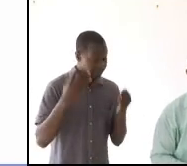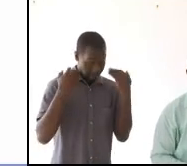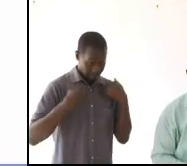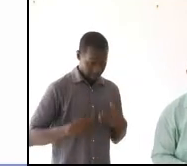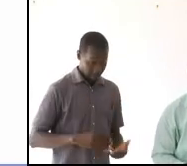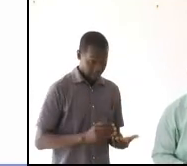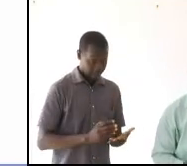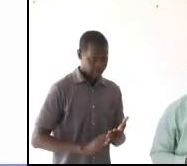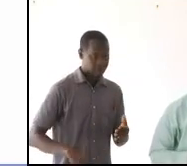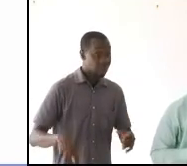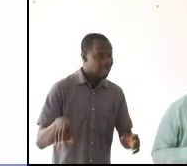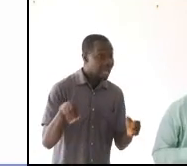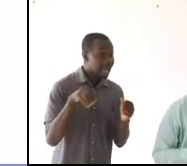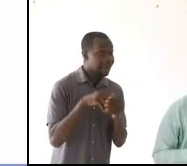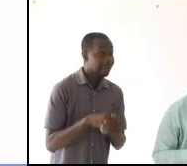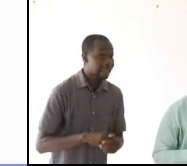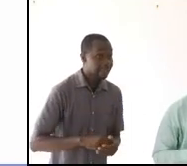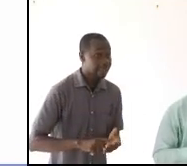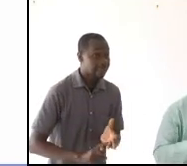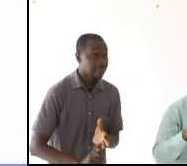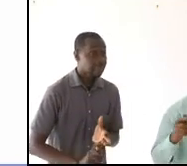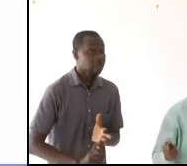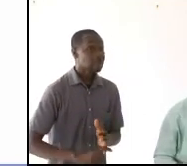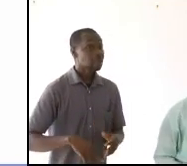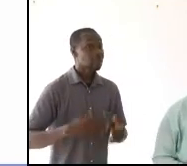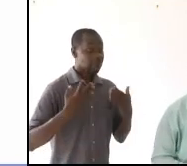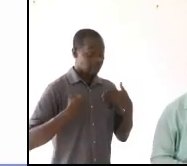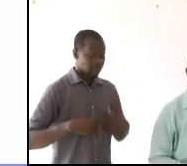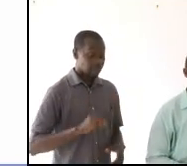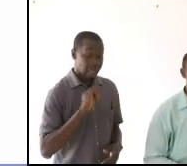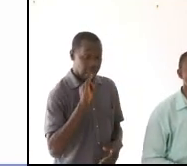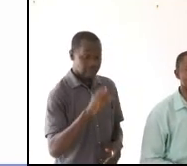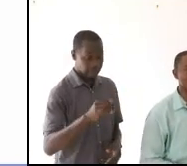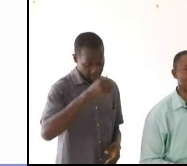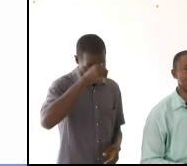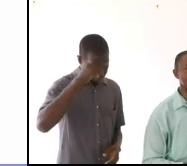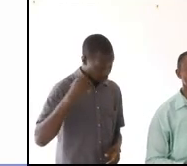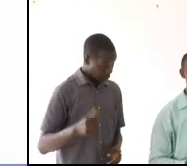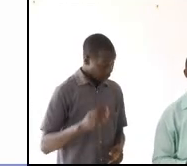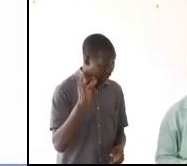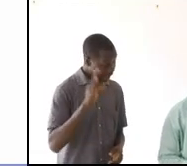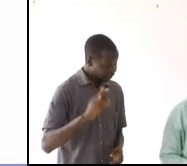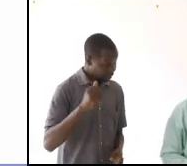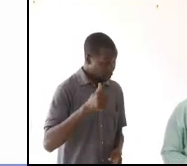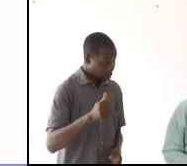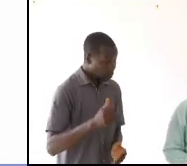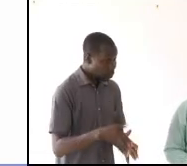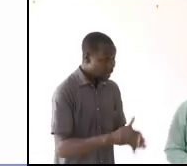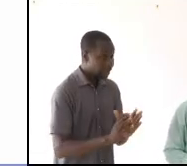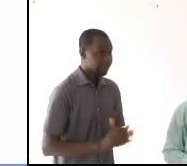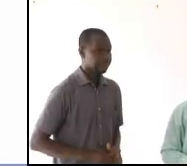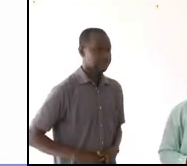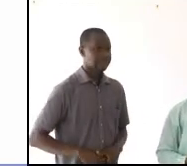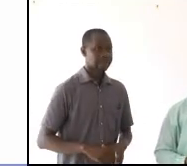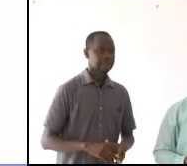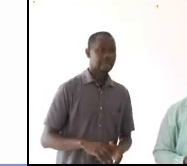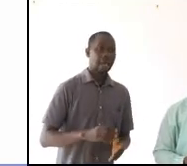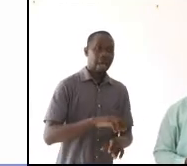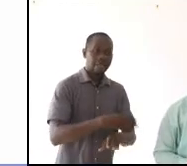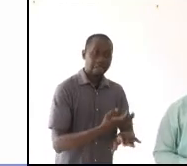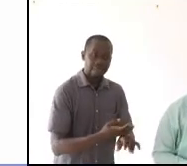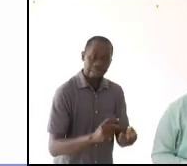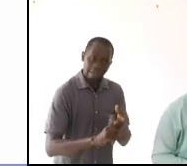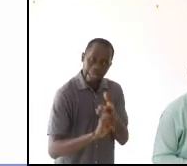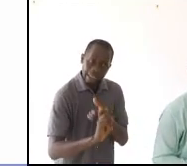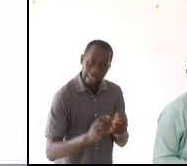body is linked so that the body is able to work in a very good way. The systems are linked